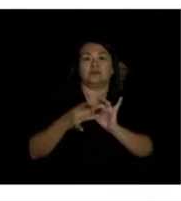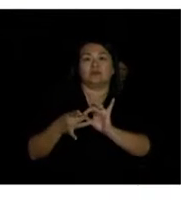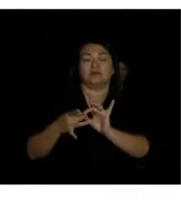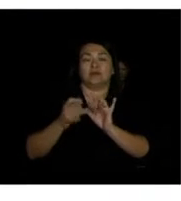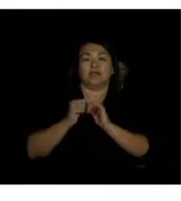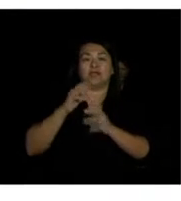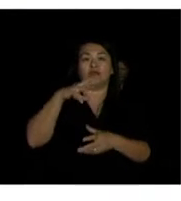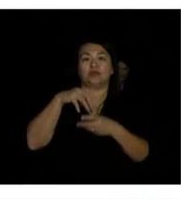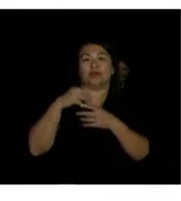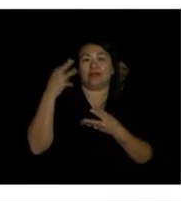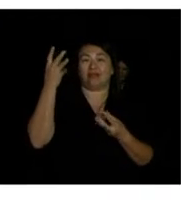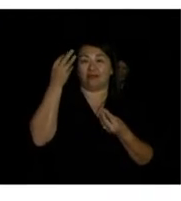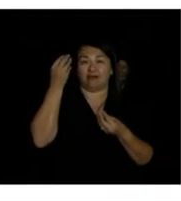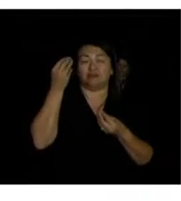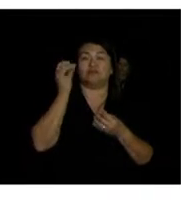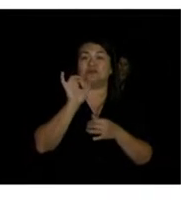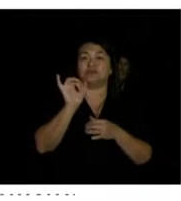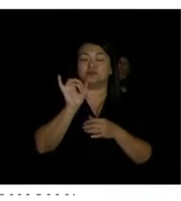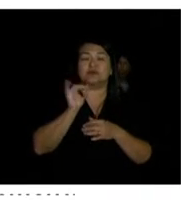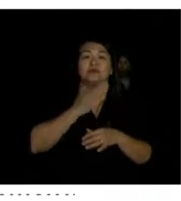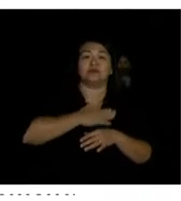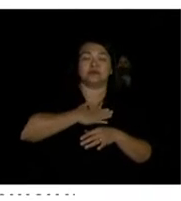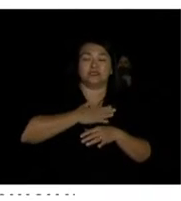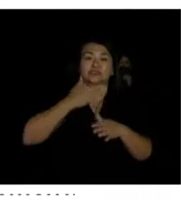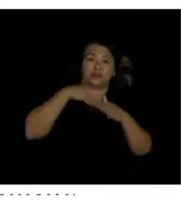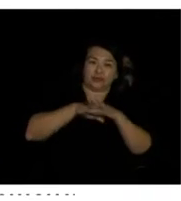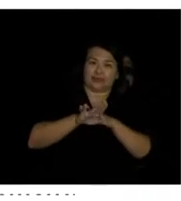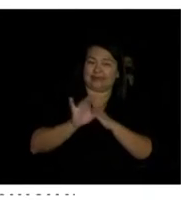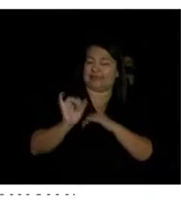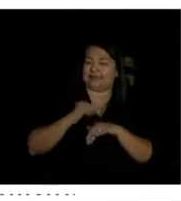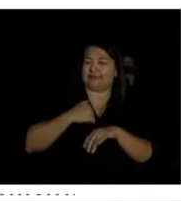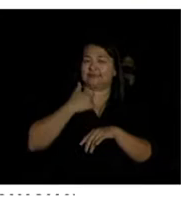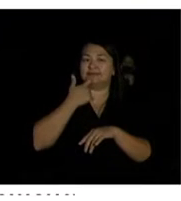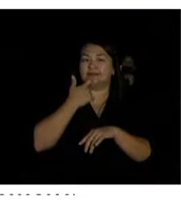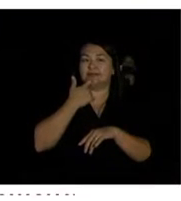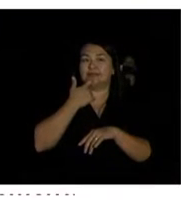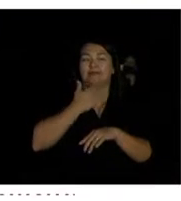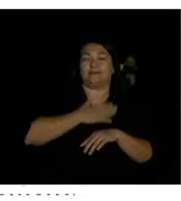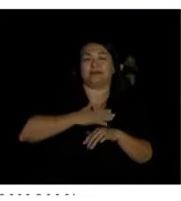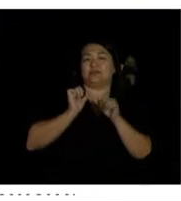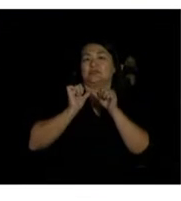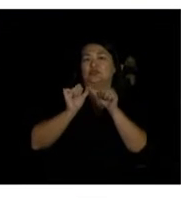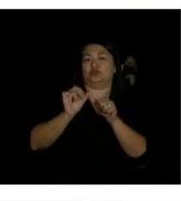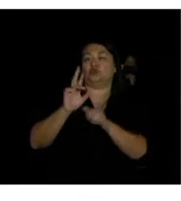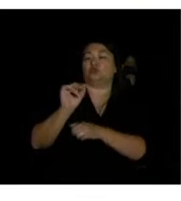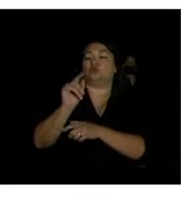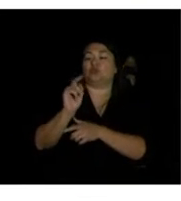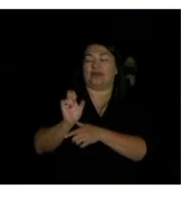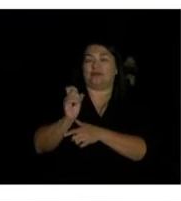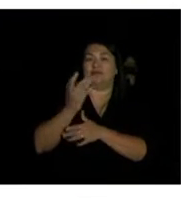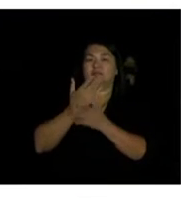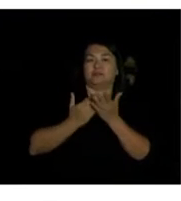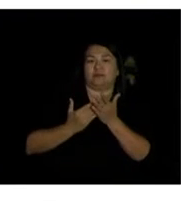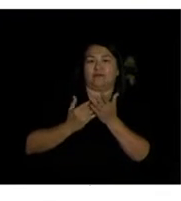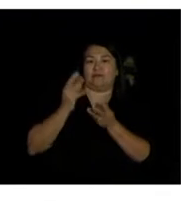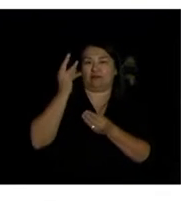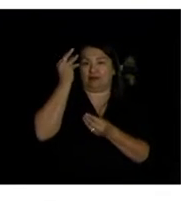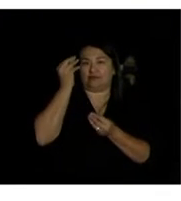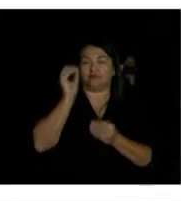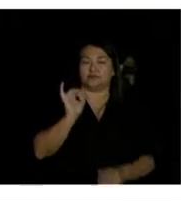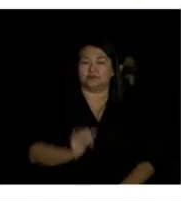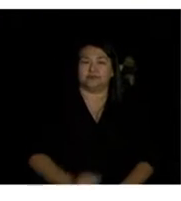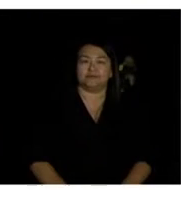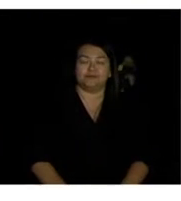including thoughts in there. We also want you to go in, as I said, and continue to rate some of the thoughts.